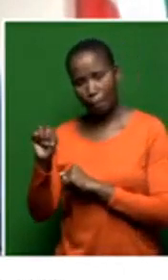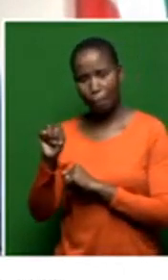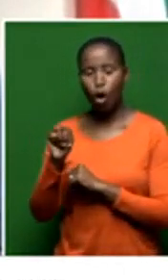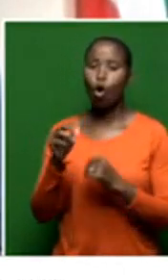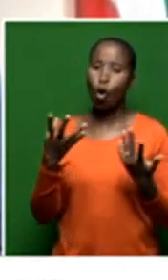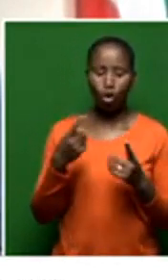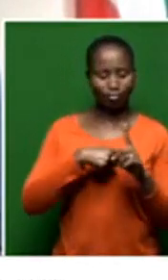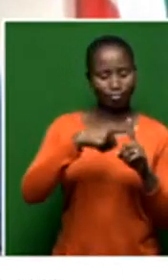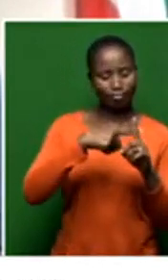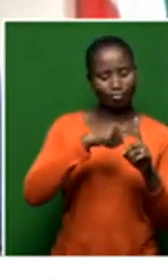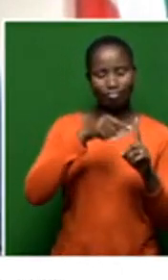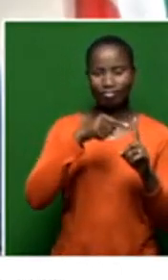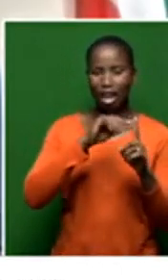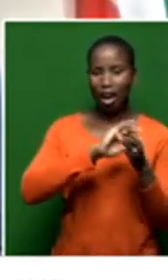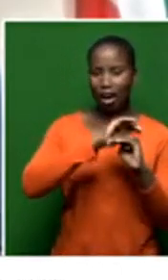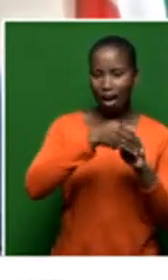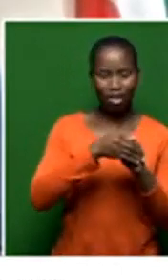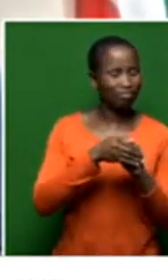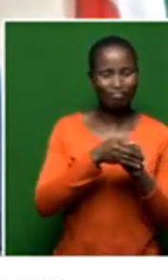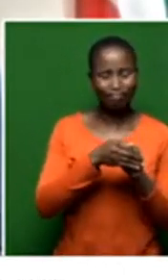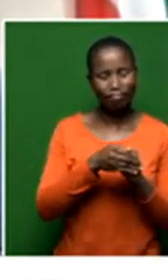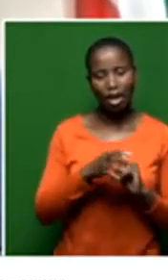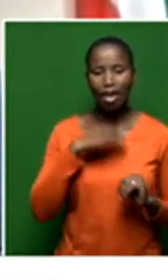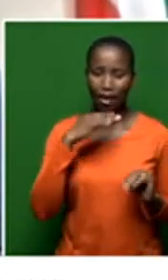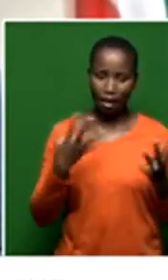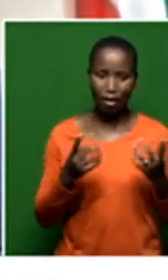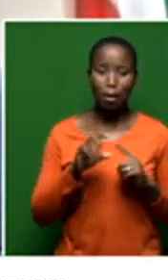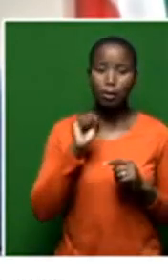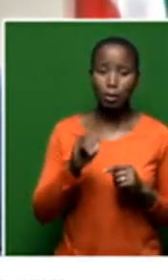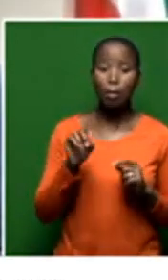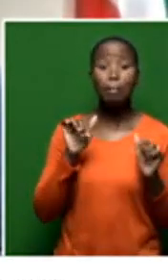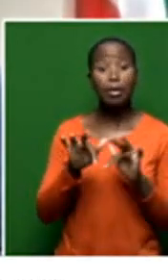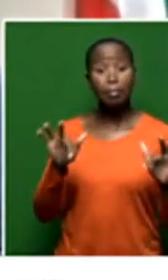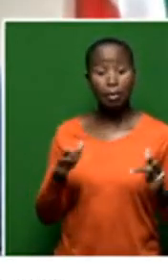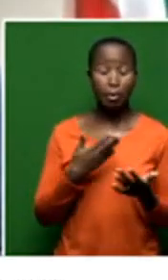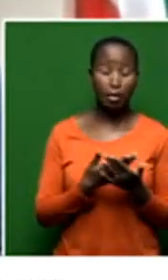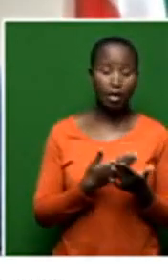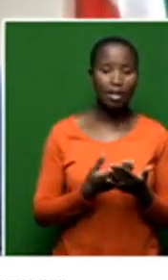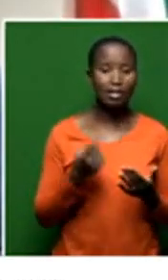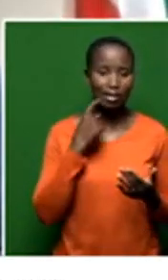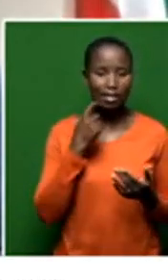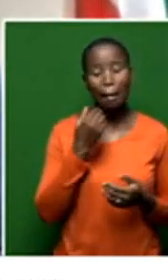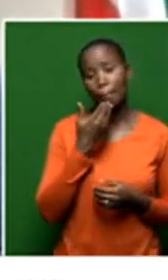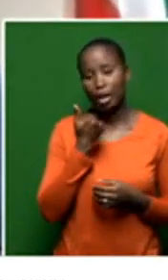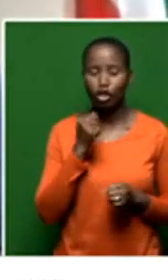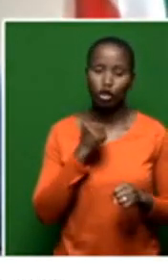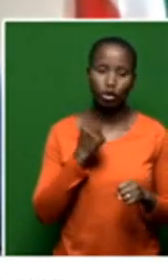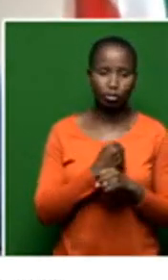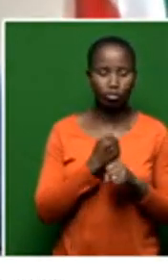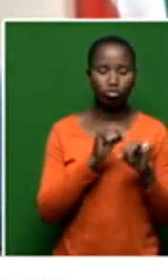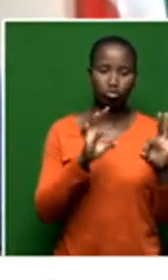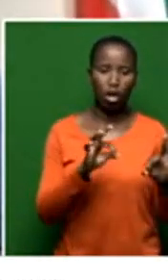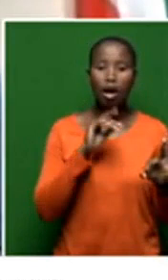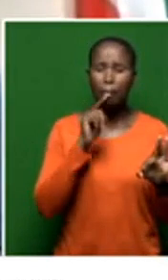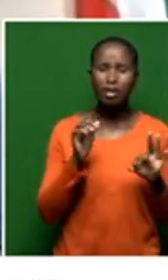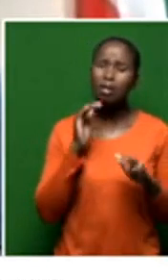be certain that whoever acquires it will definitely put it to best use. But it was an open